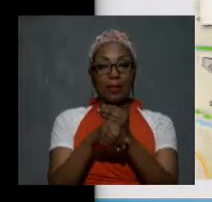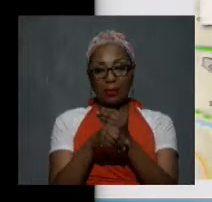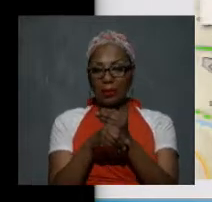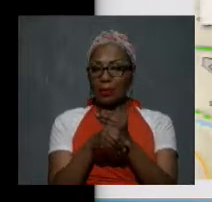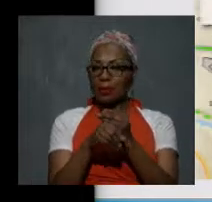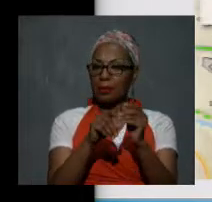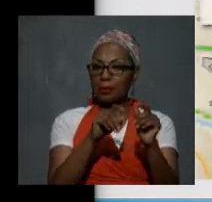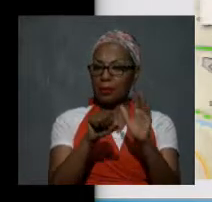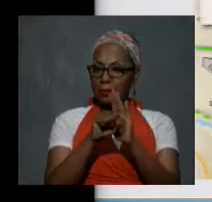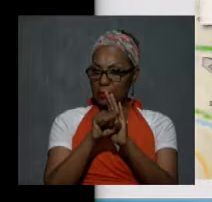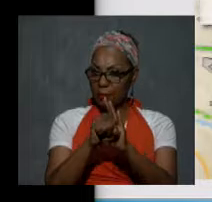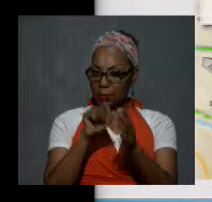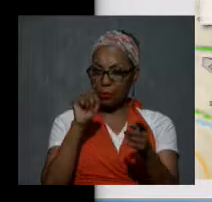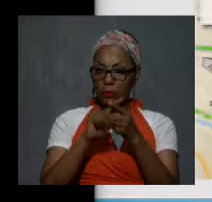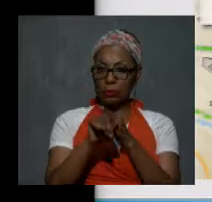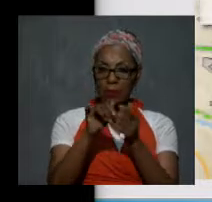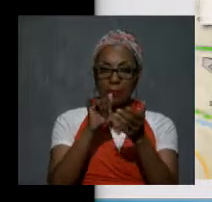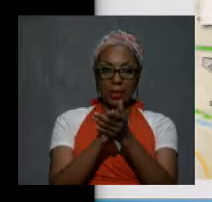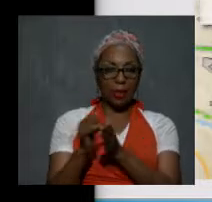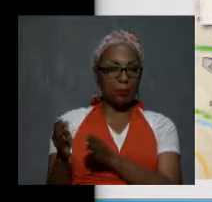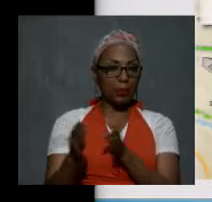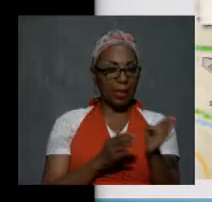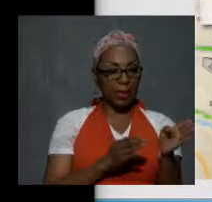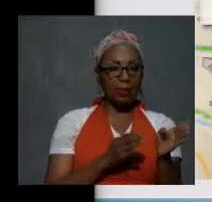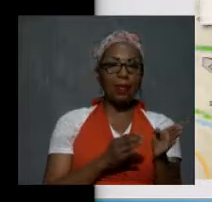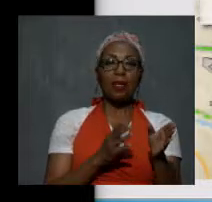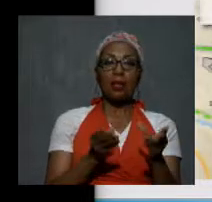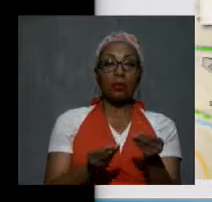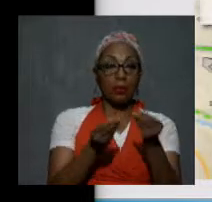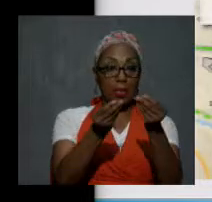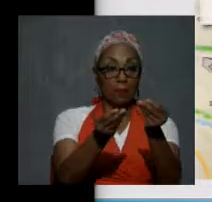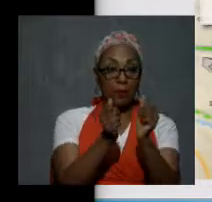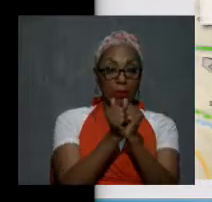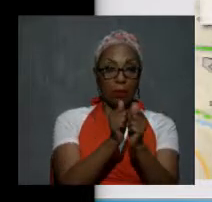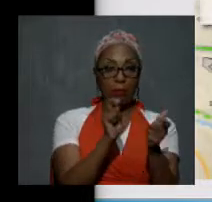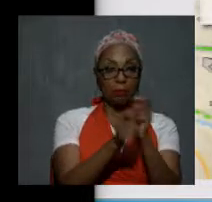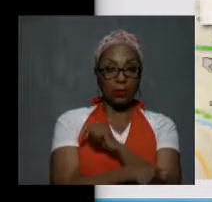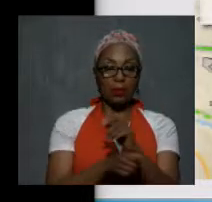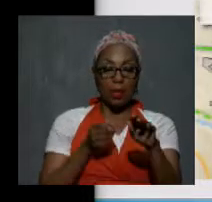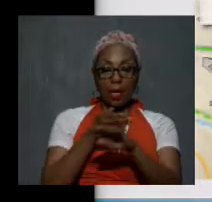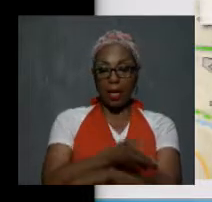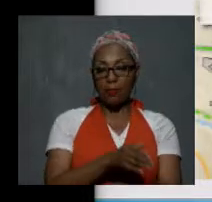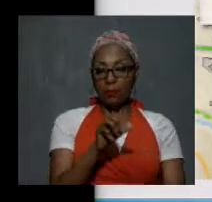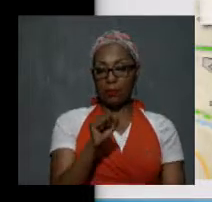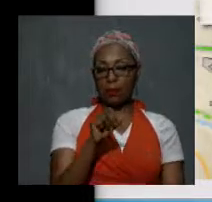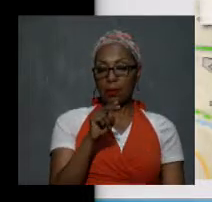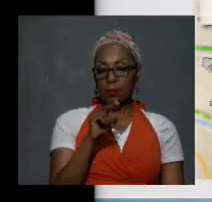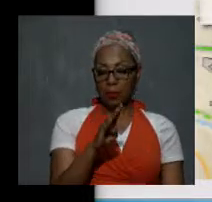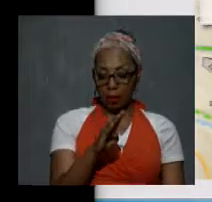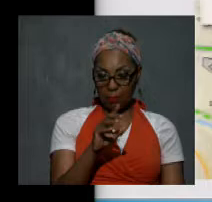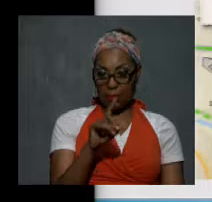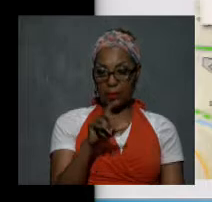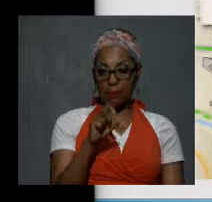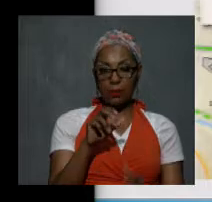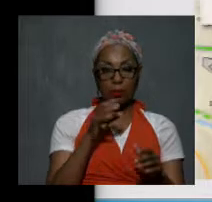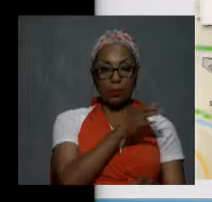symbols to the site plan and turned that in with our revision after subdivision committee. At the south side, the